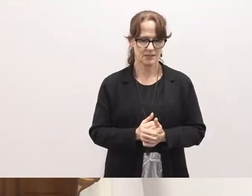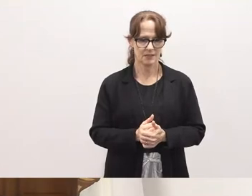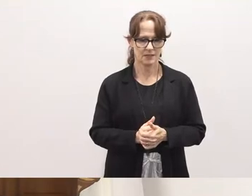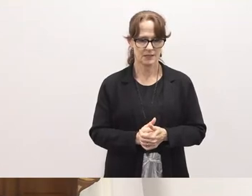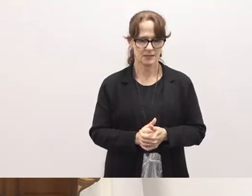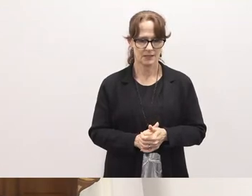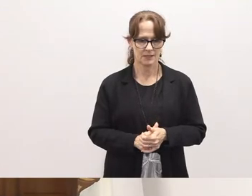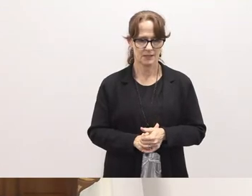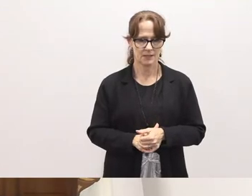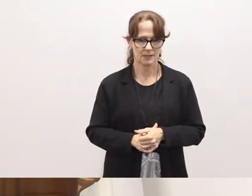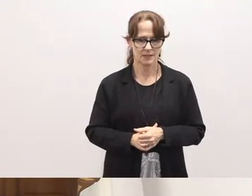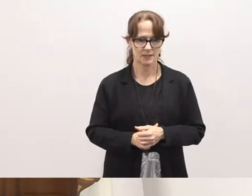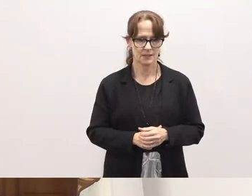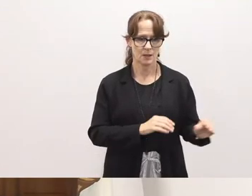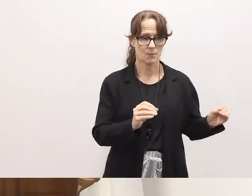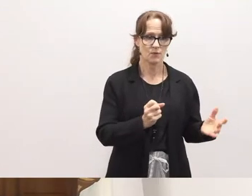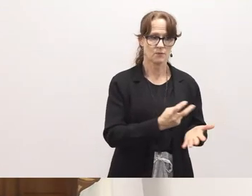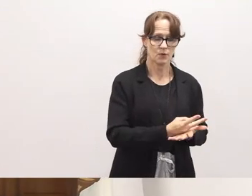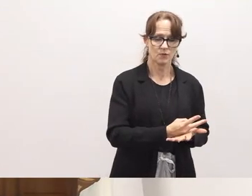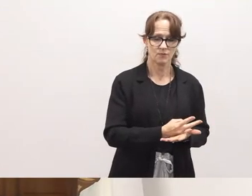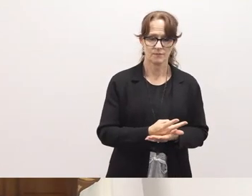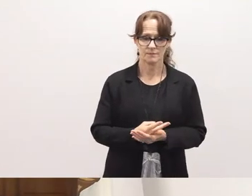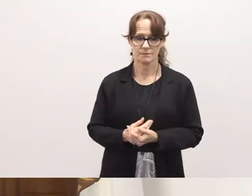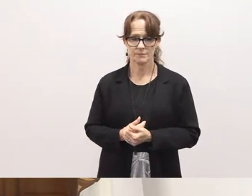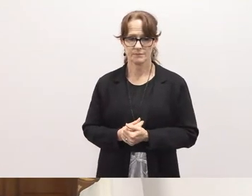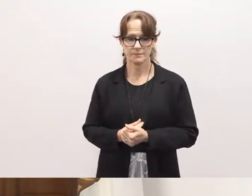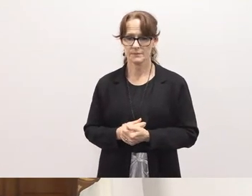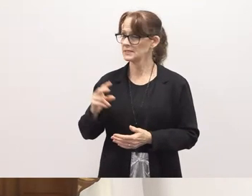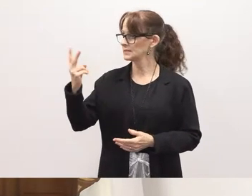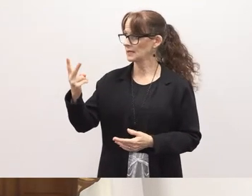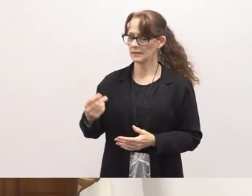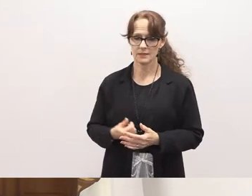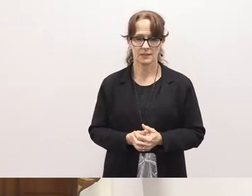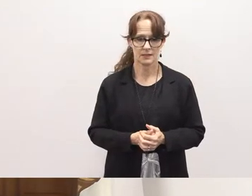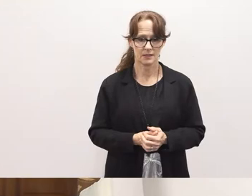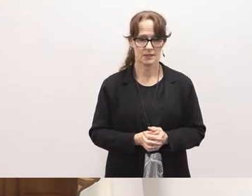Do we have a motion? Move for approval. Second. Any discussion?